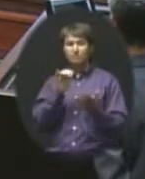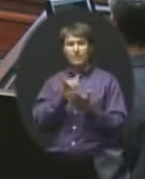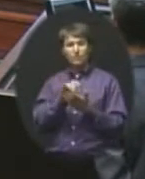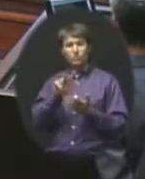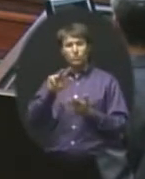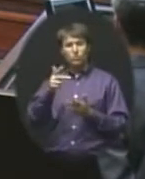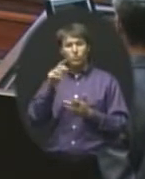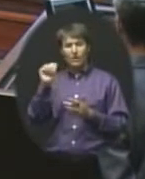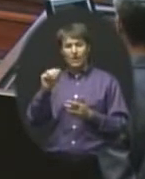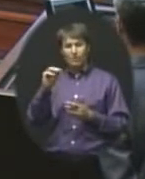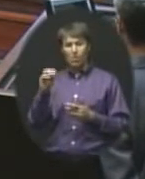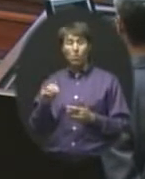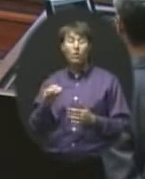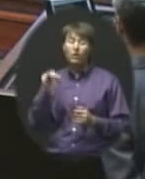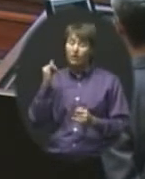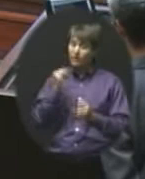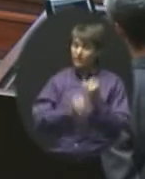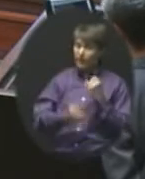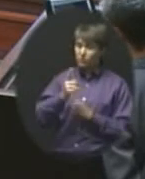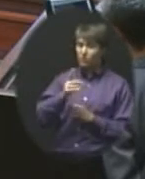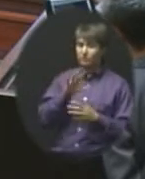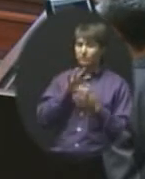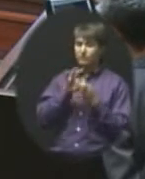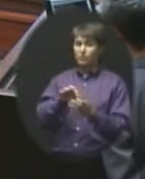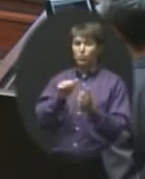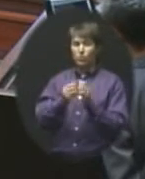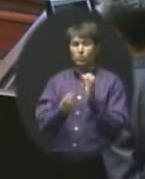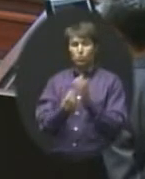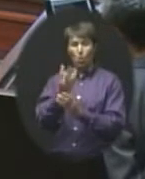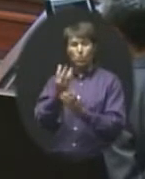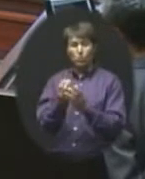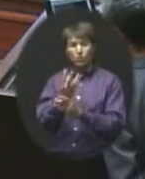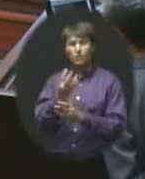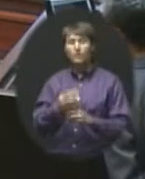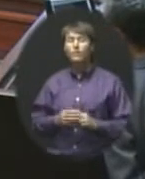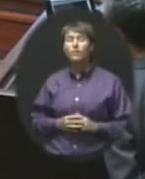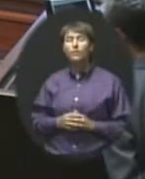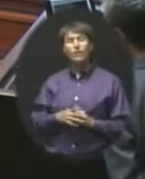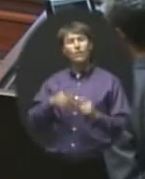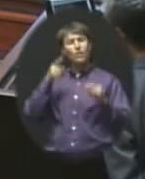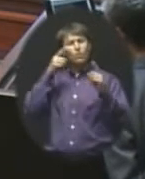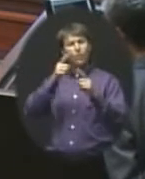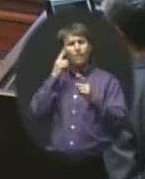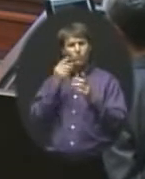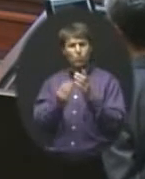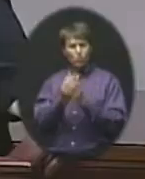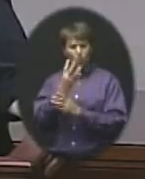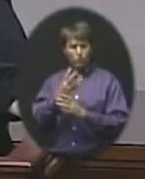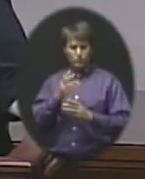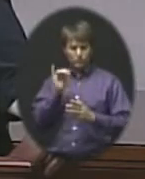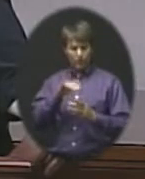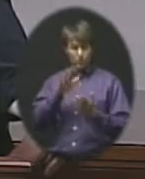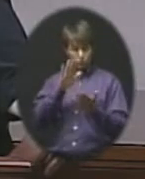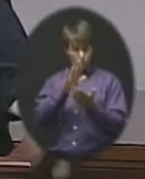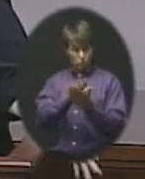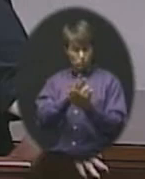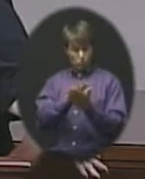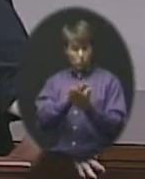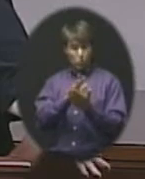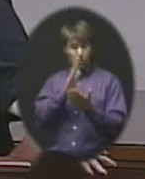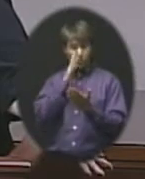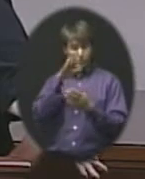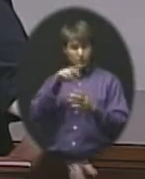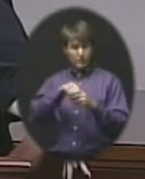AMO, and our last one has to do with growth. The goal for growth is that a school would be within